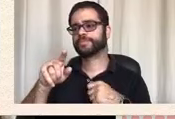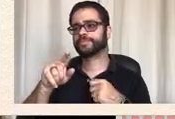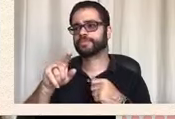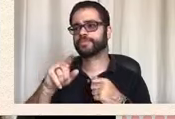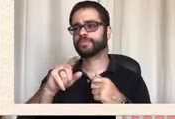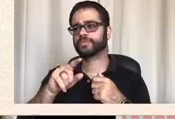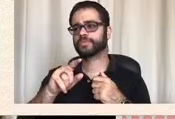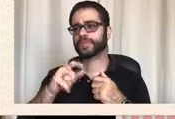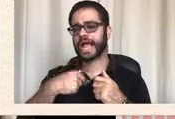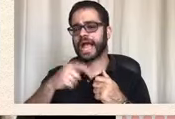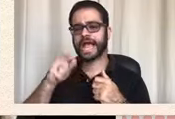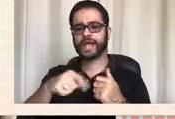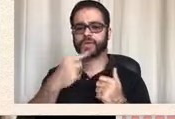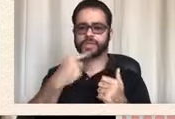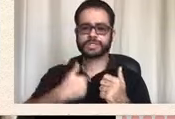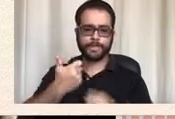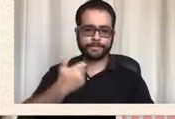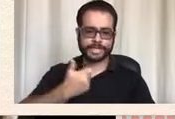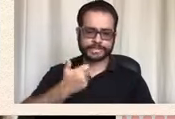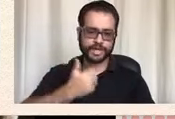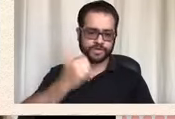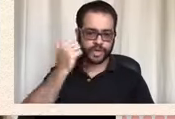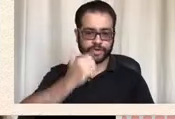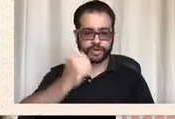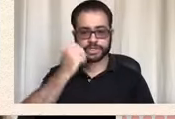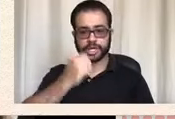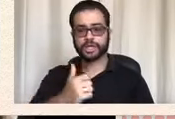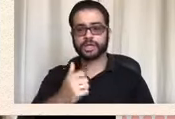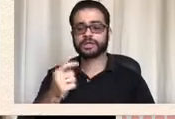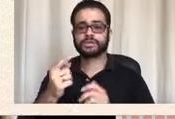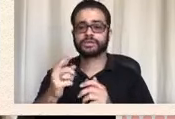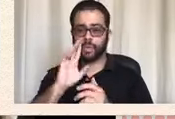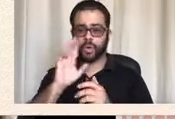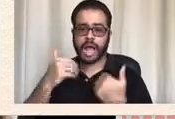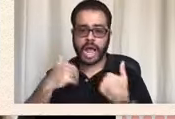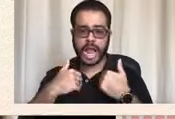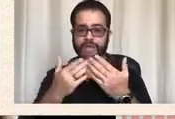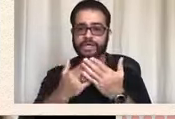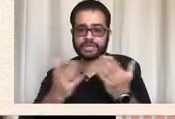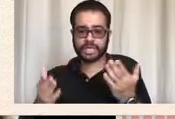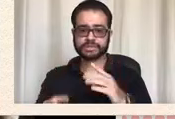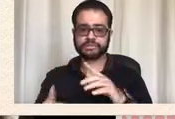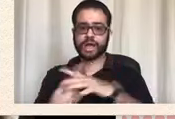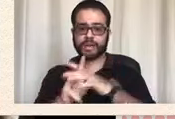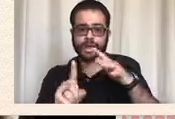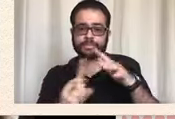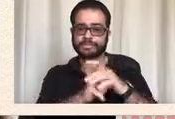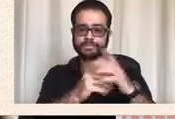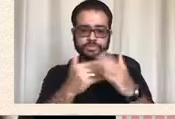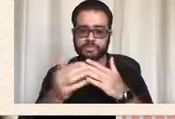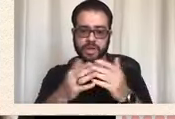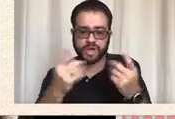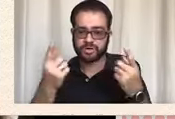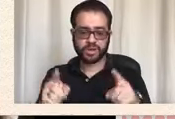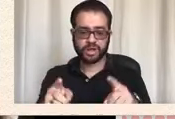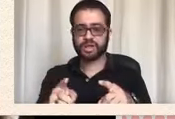things are going to happen no matter what. Things are going to go wrong sometimes. There's nothing, you know, I can do to stop